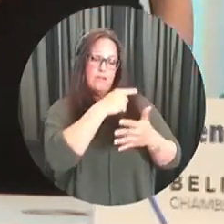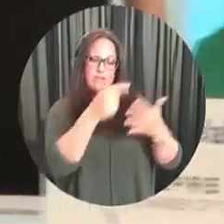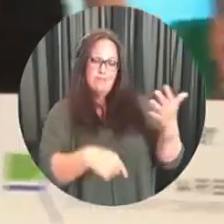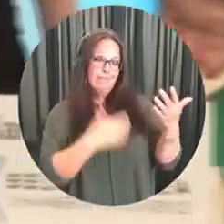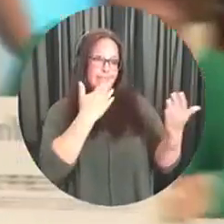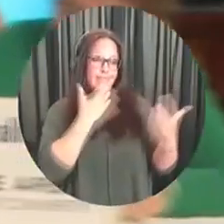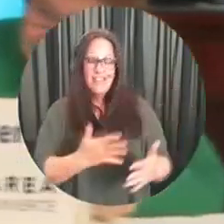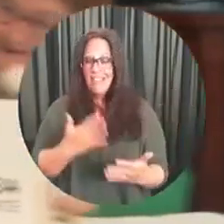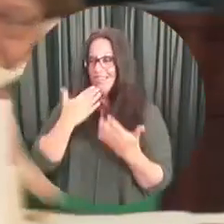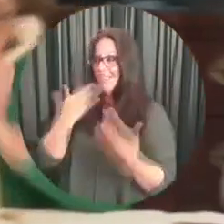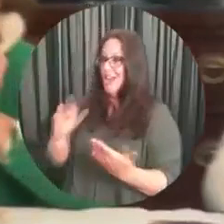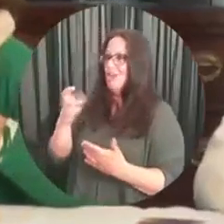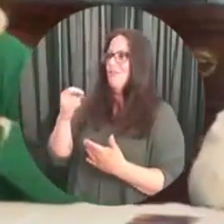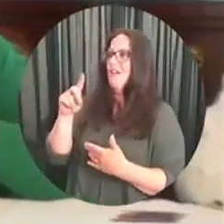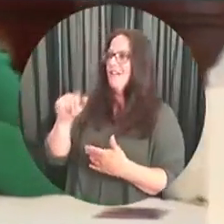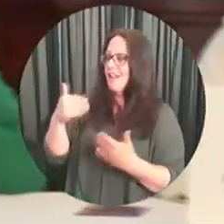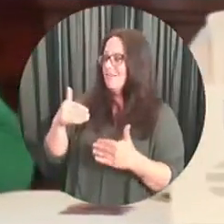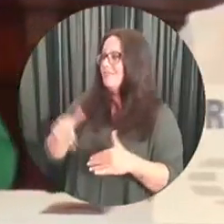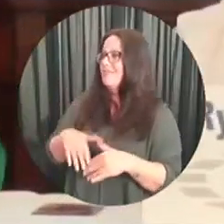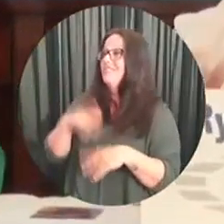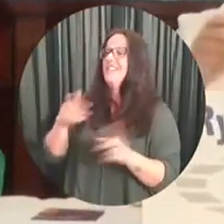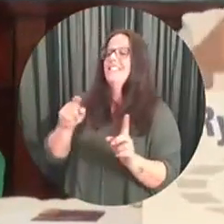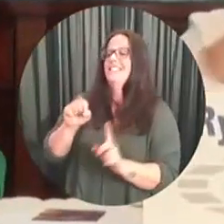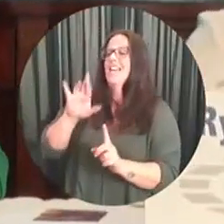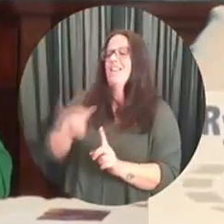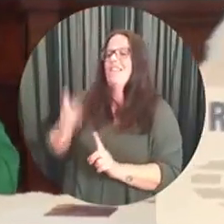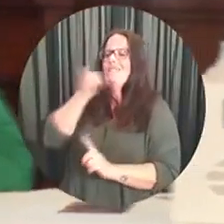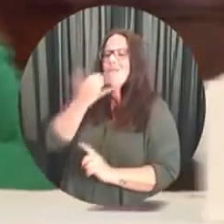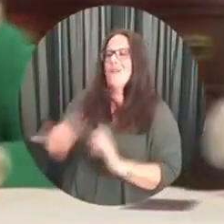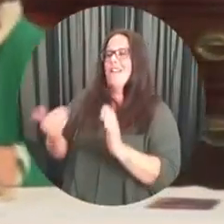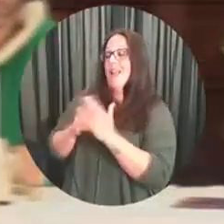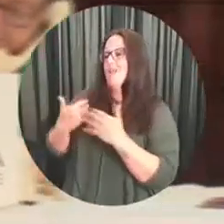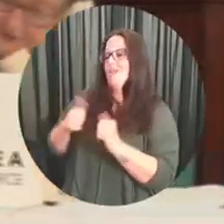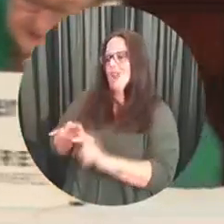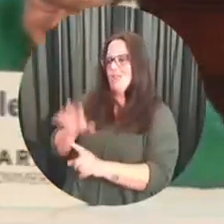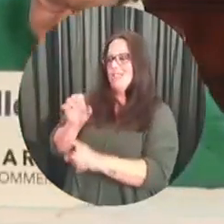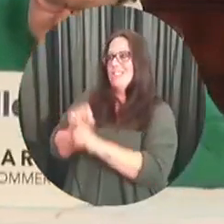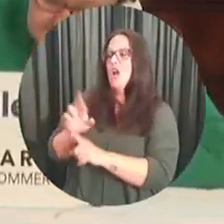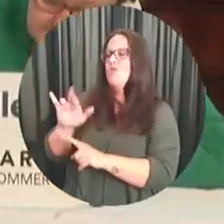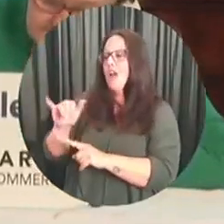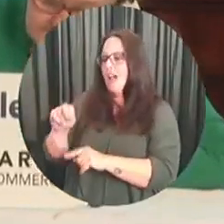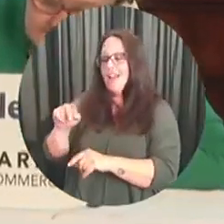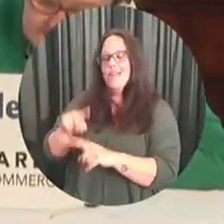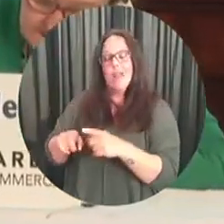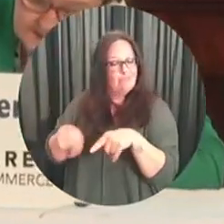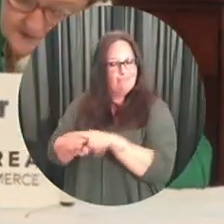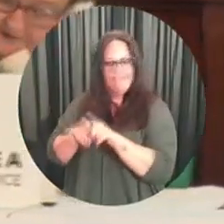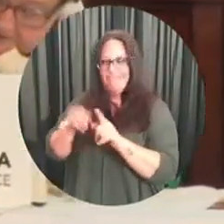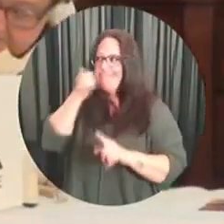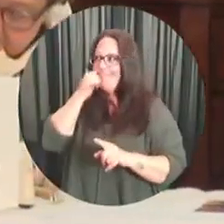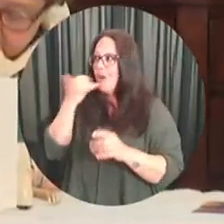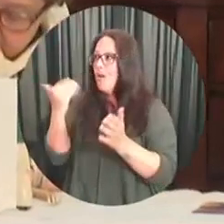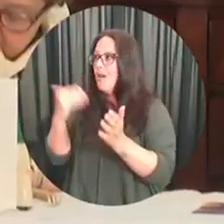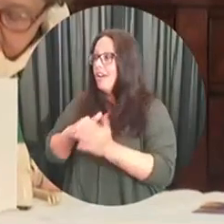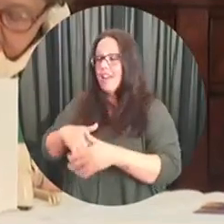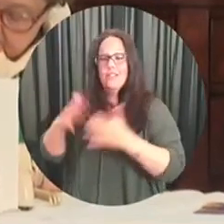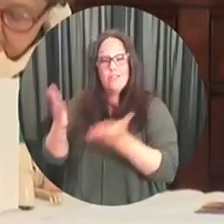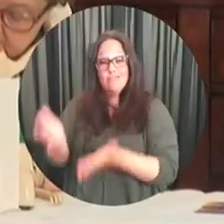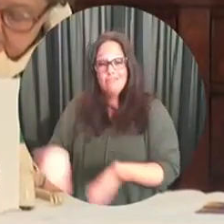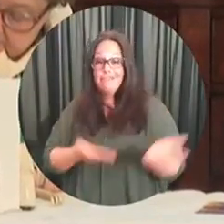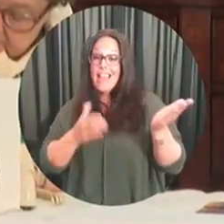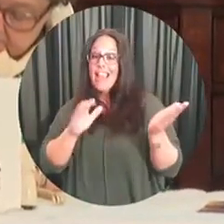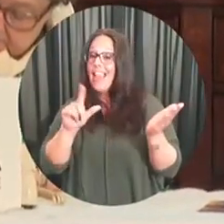much. Karen is on the line again. I was going to try to catch Ryan, but he's also on the line. So now I'll head it down to Callie.